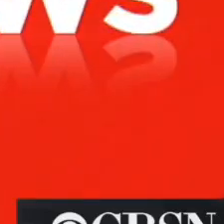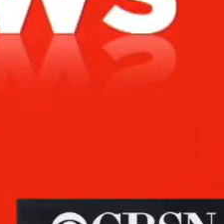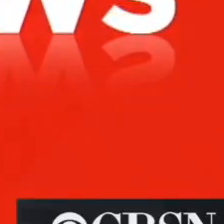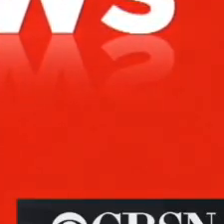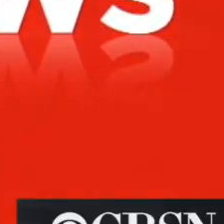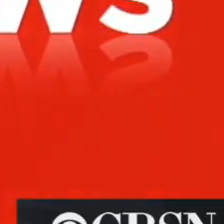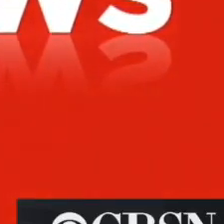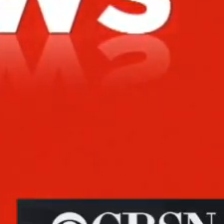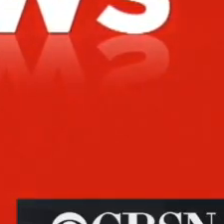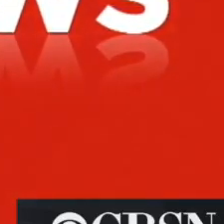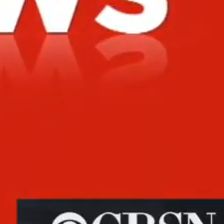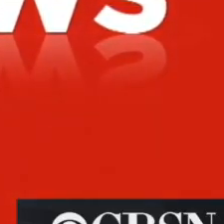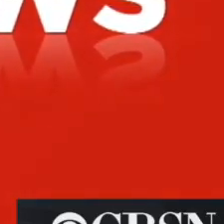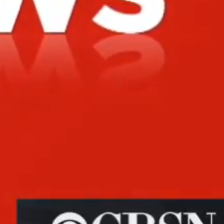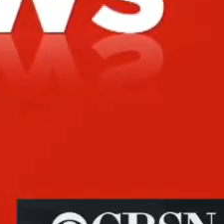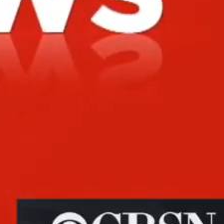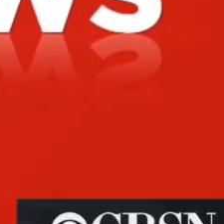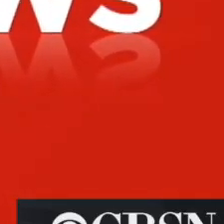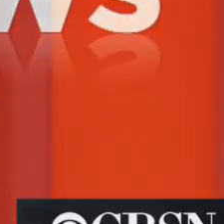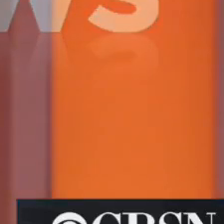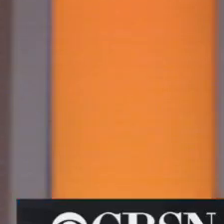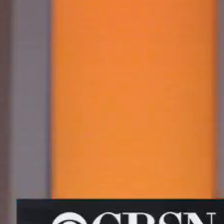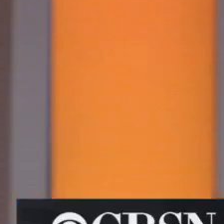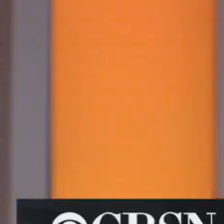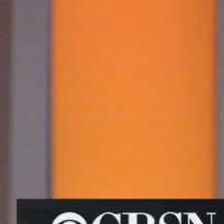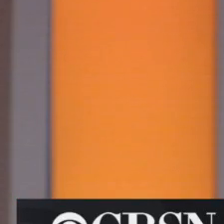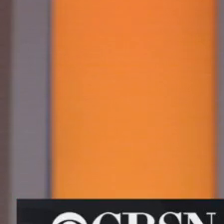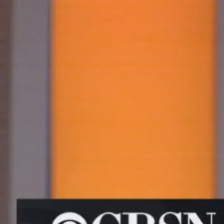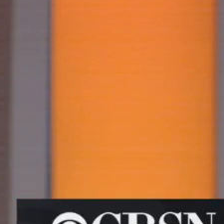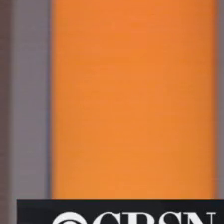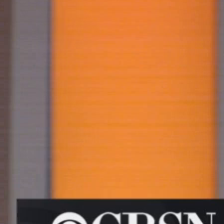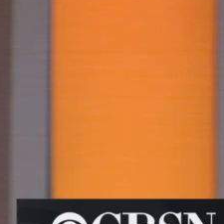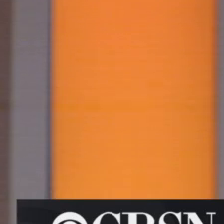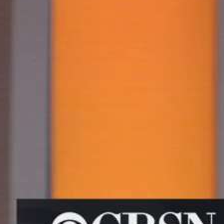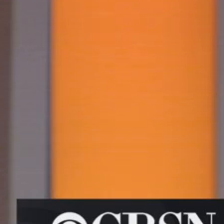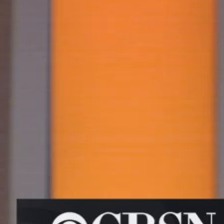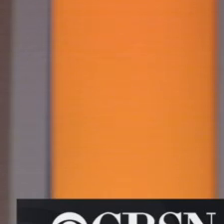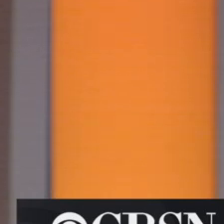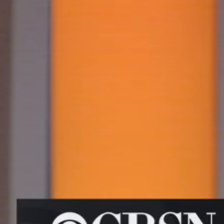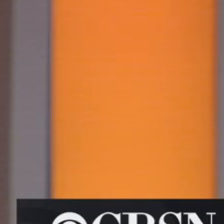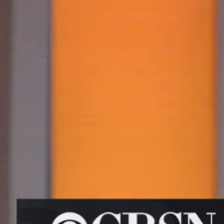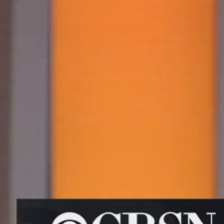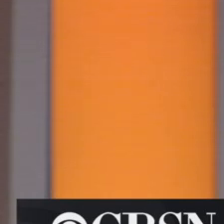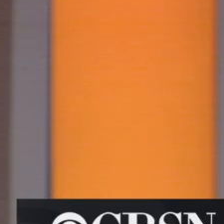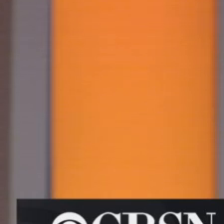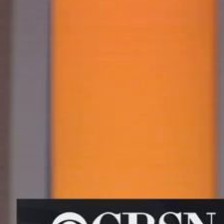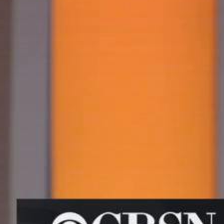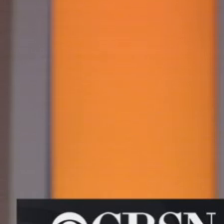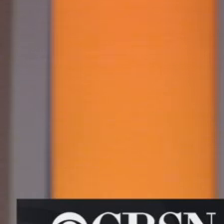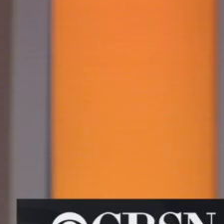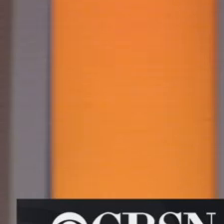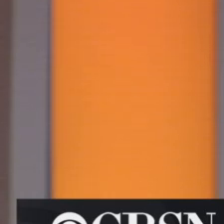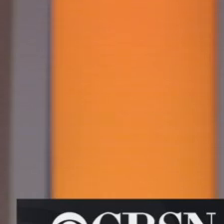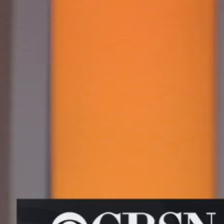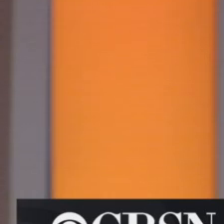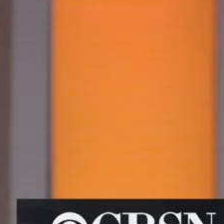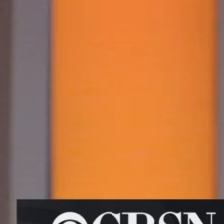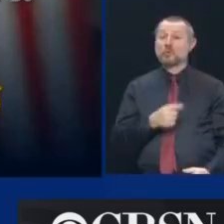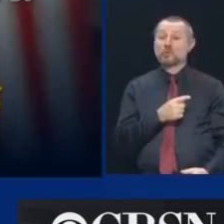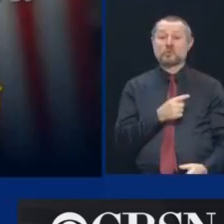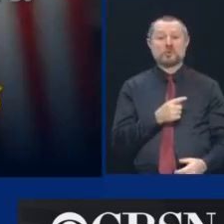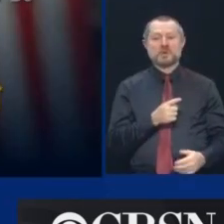This is breaking news. Governor Cuomo is giving an update on coronavirus in New York. Let's go to that now.